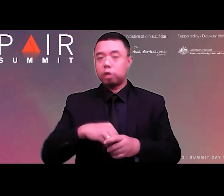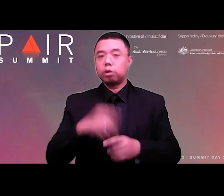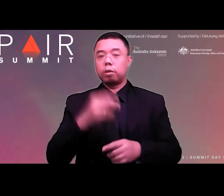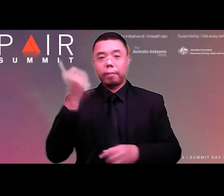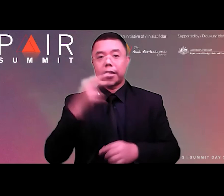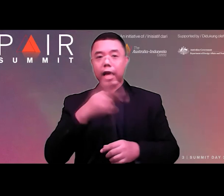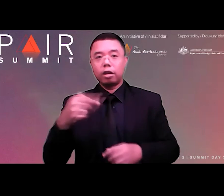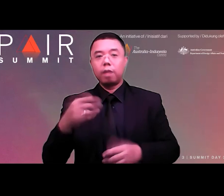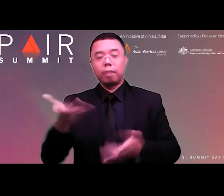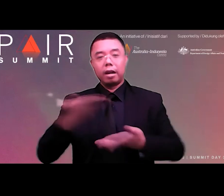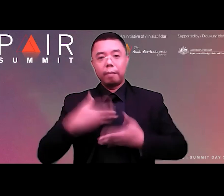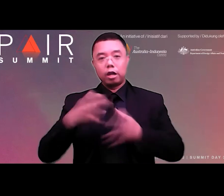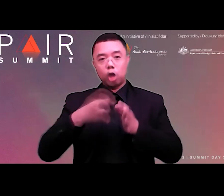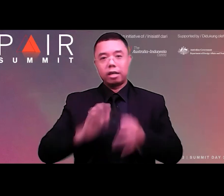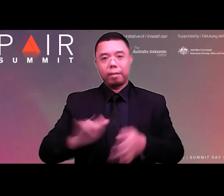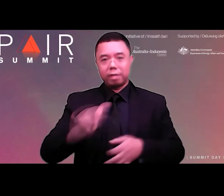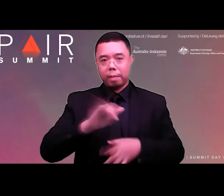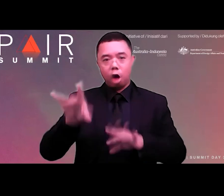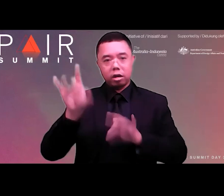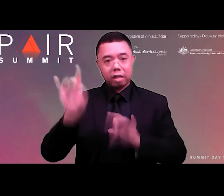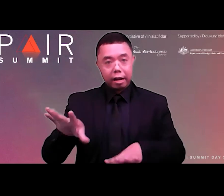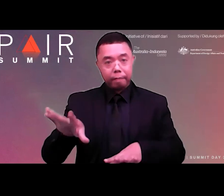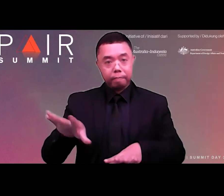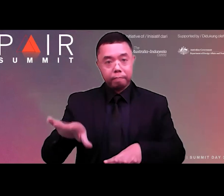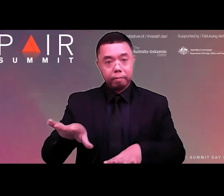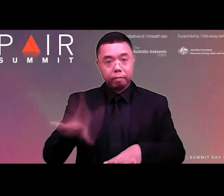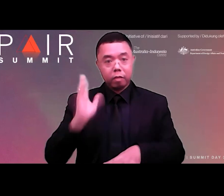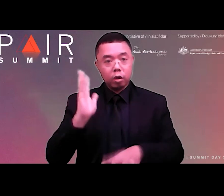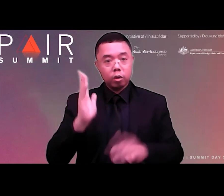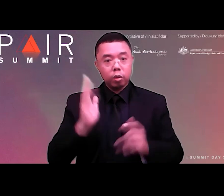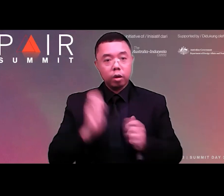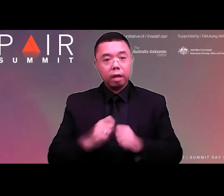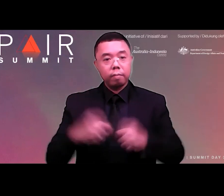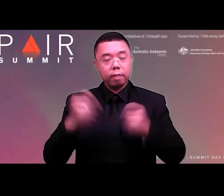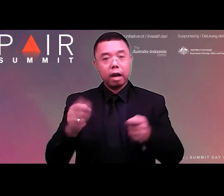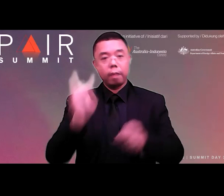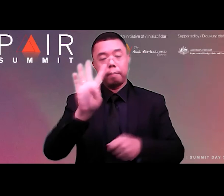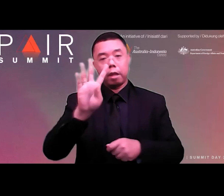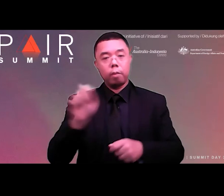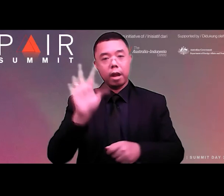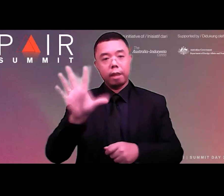Australia has also delivered more than 4.5 million AstraZeneca doses to Indonesia.